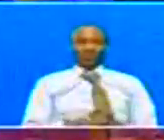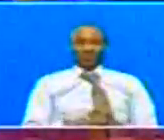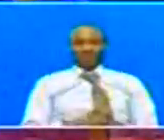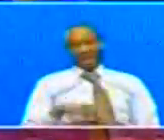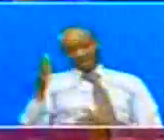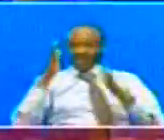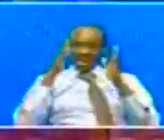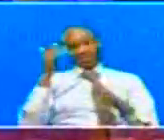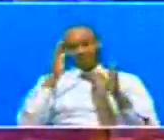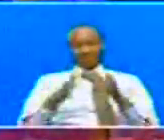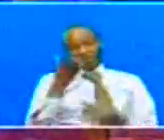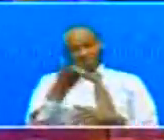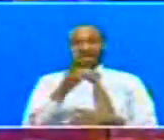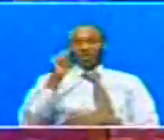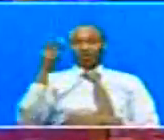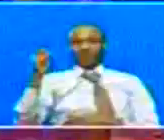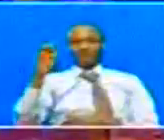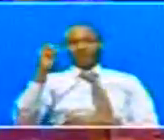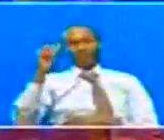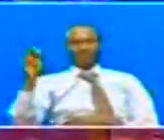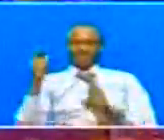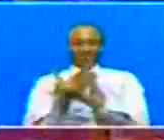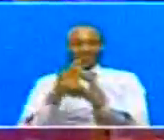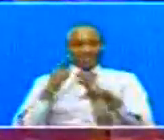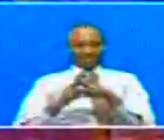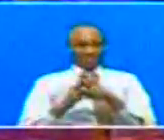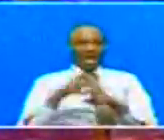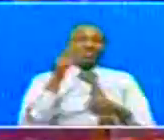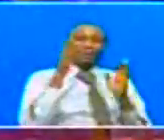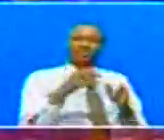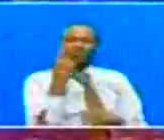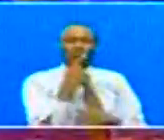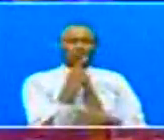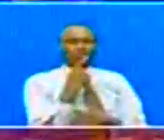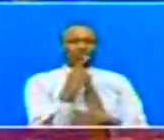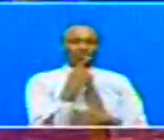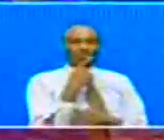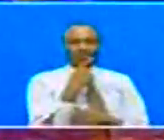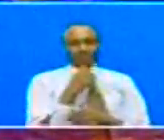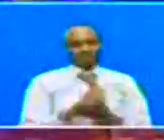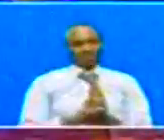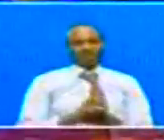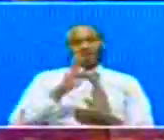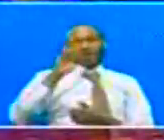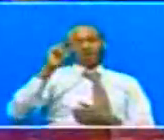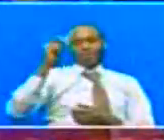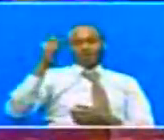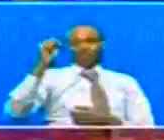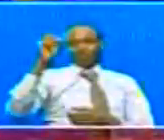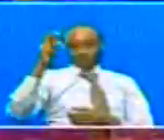Connery. Roger Moore. I don't know. What was this other guy I liked? Pierce Brosnan. Brosnan. Yeah. I think with the